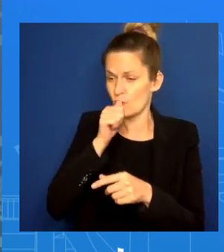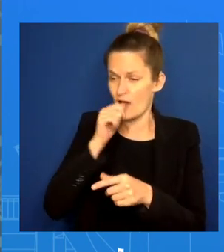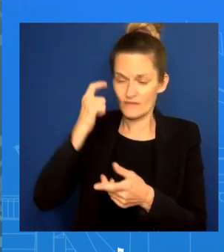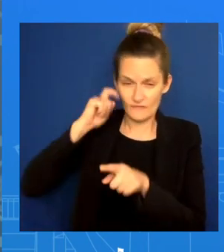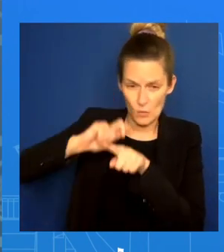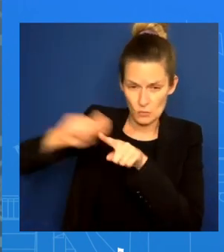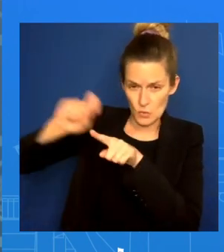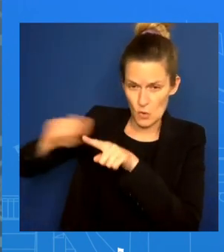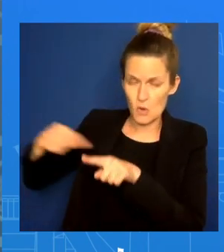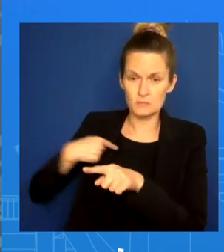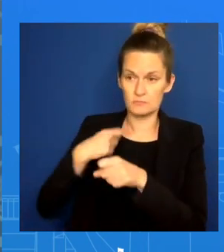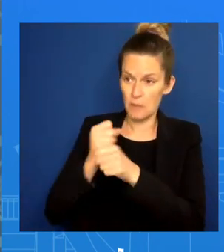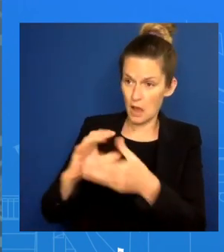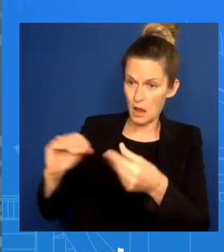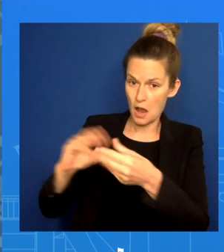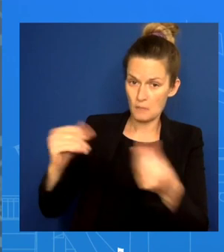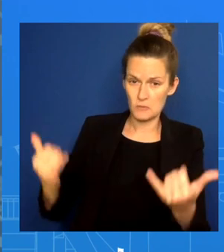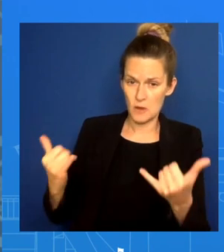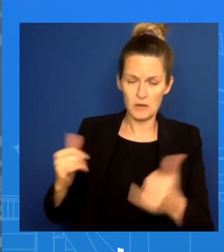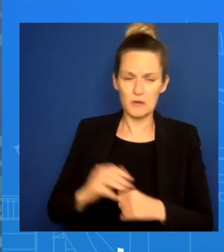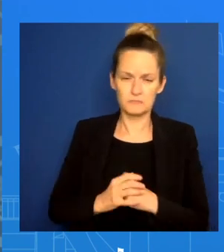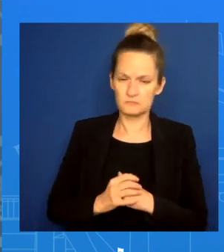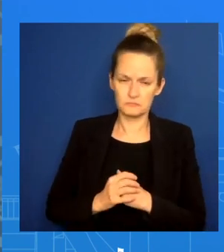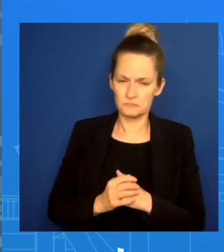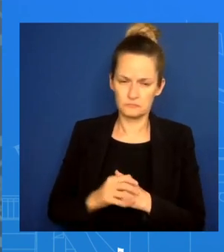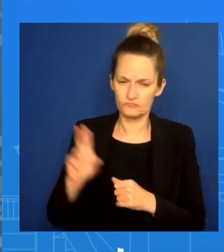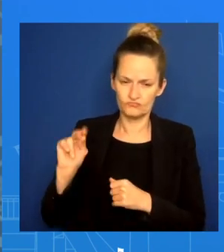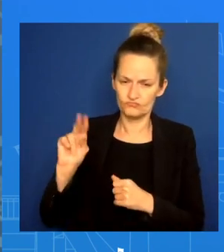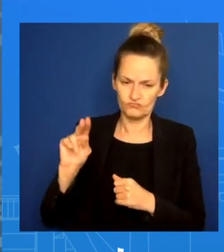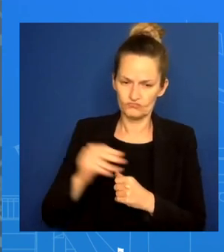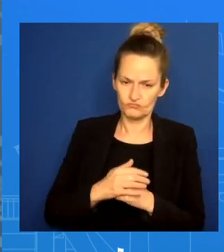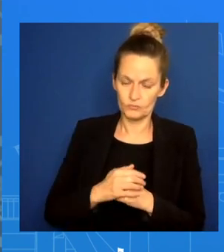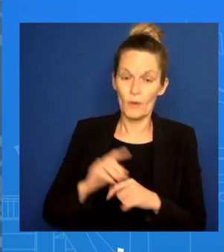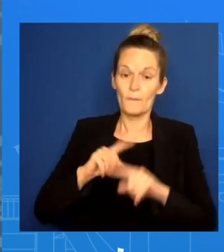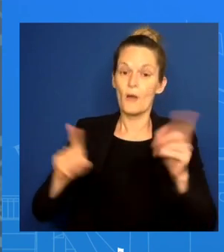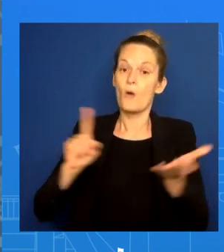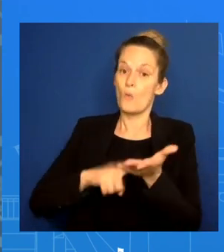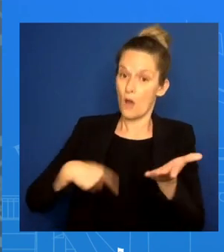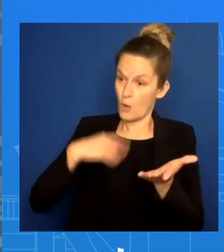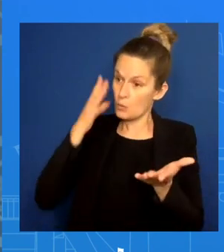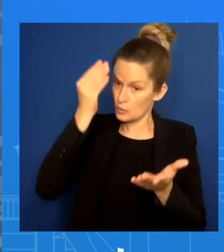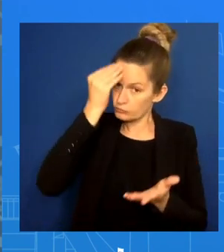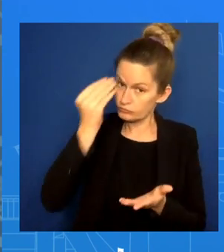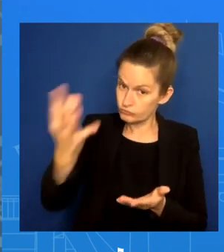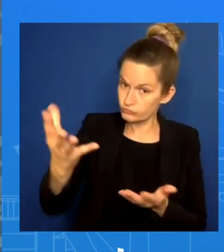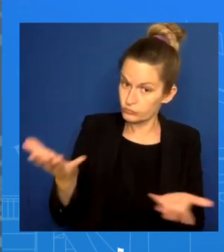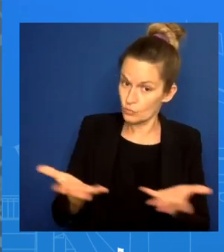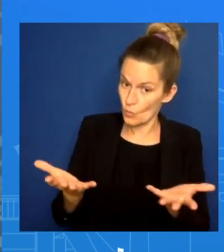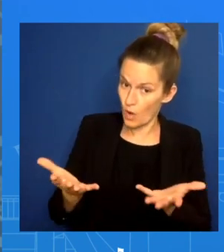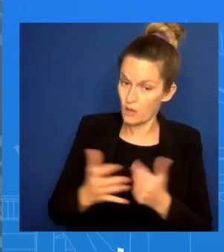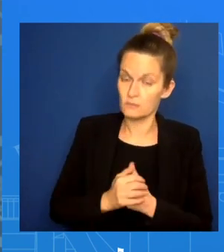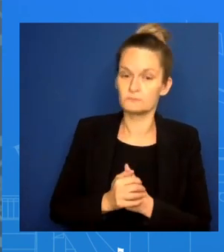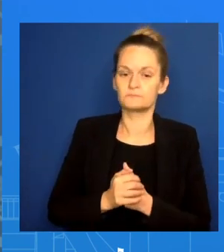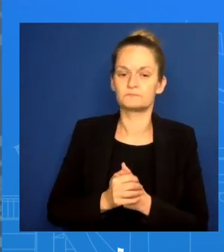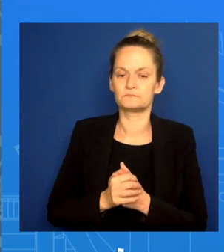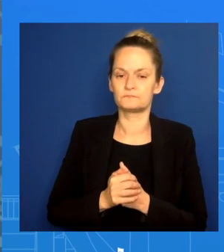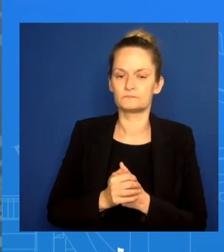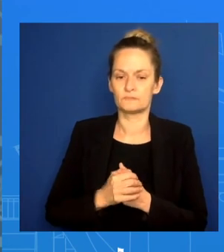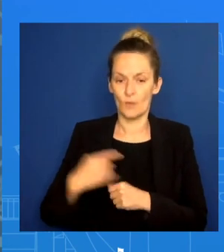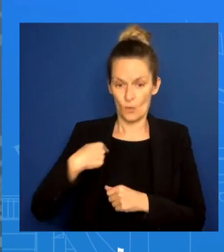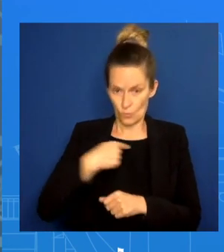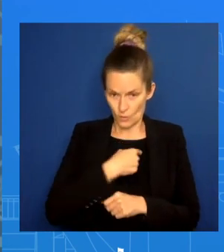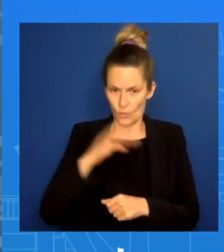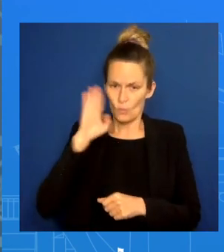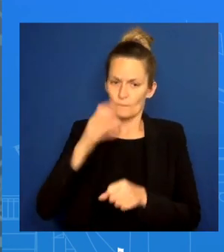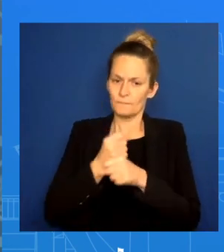Iran never achieve a nuclear weapons capability. You heard the president say that on our recent trip to the Middle East. Two, that the president believes diplomacy is the best